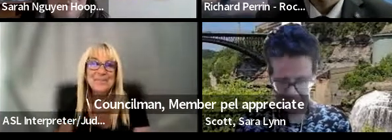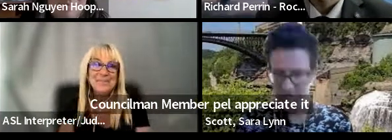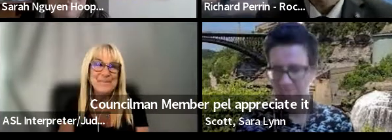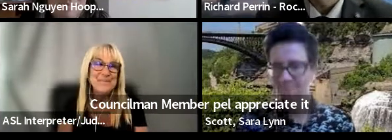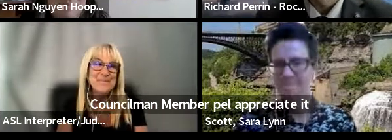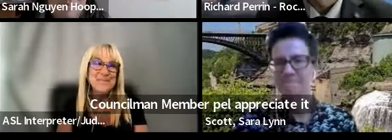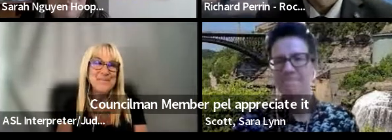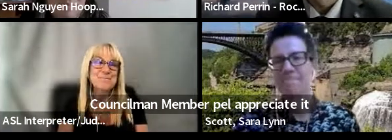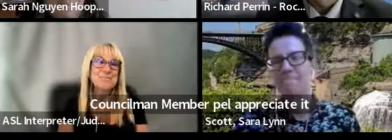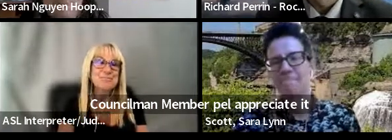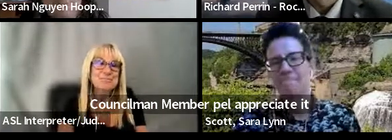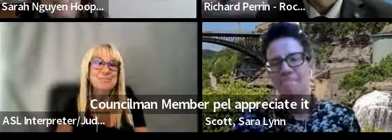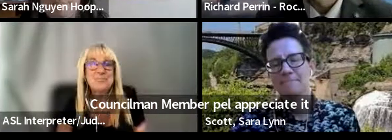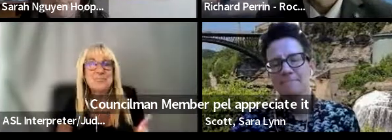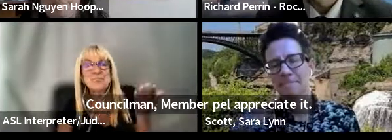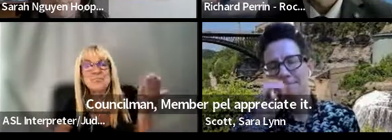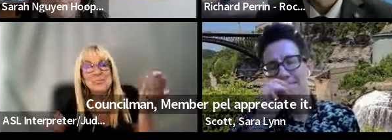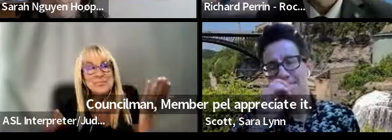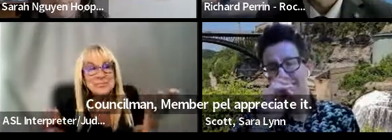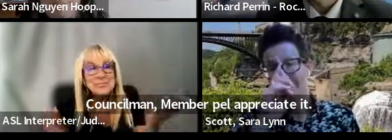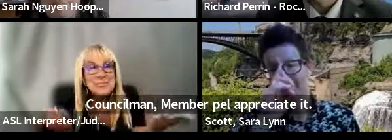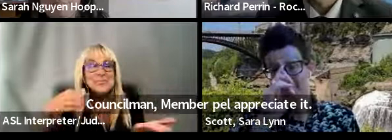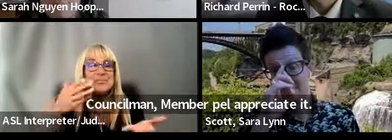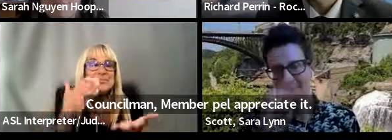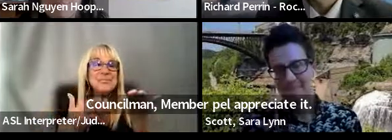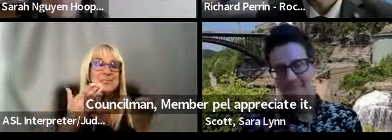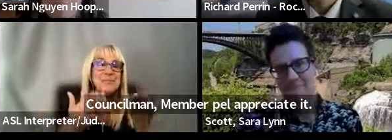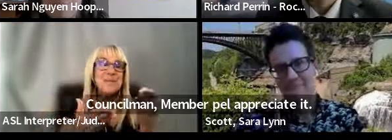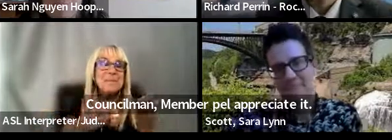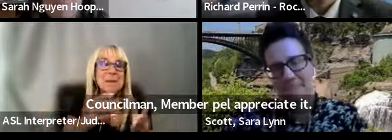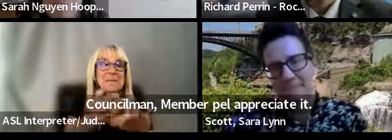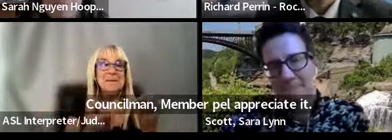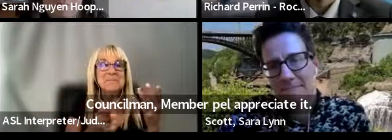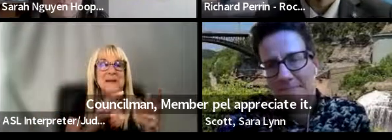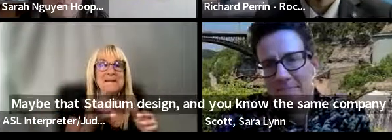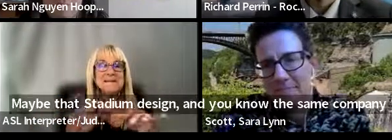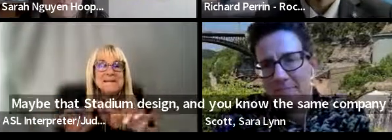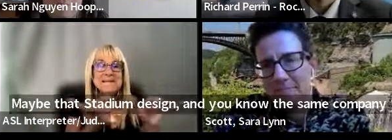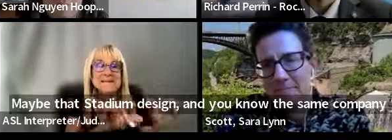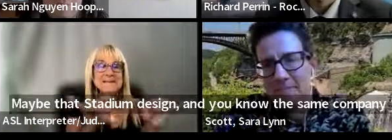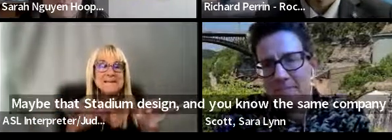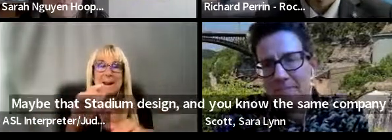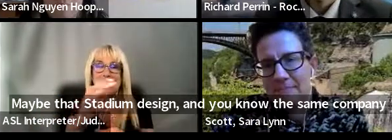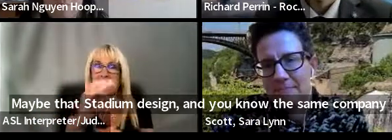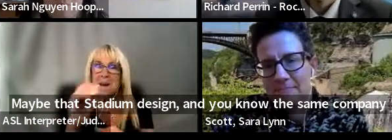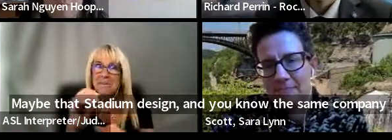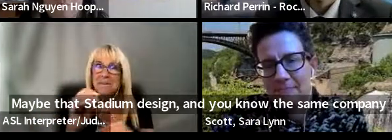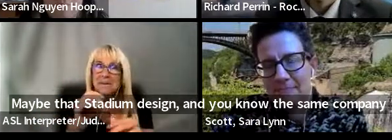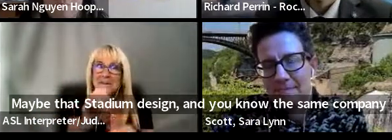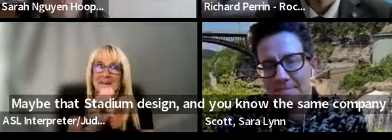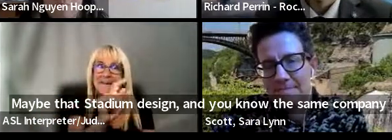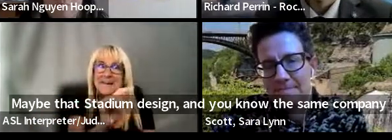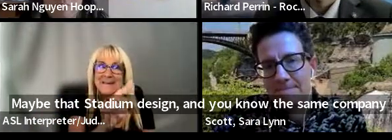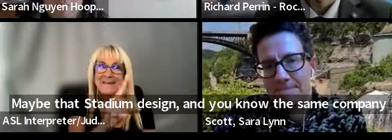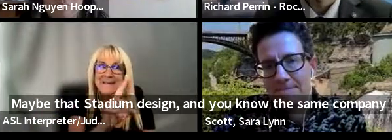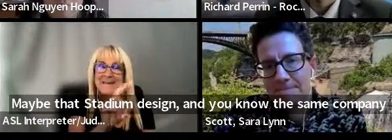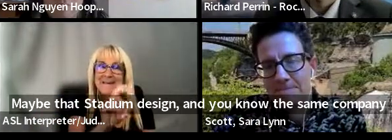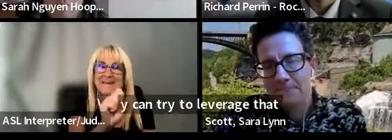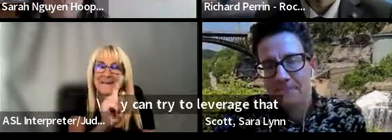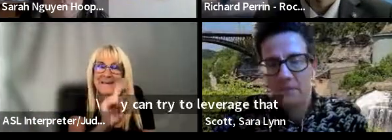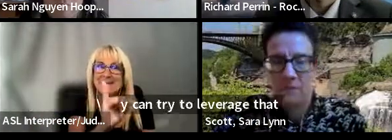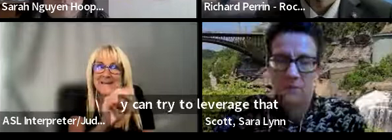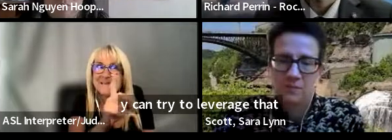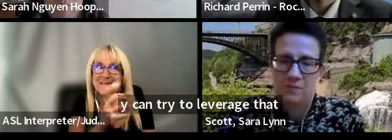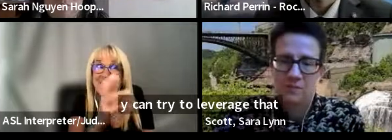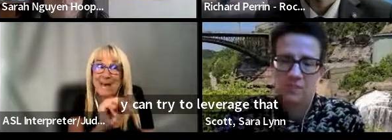Maybe that stadium design thing, it's the same company. We can try to leverage that. Never know. All right. Any